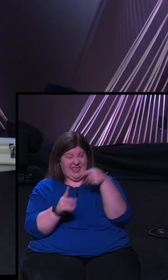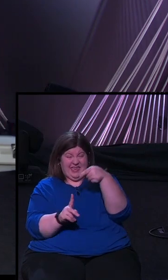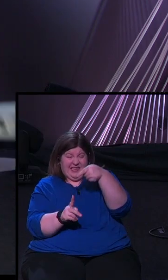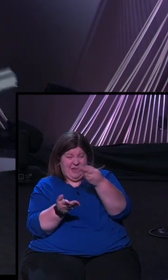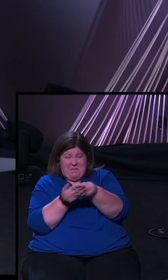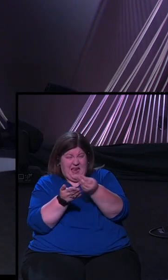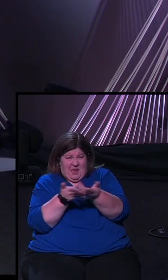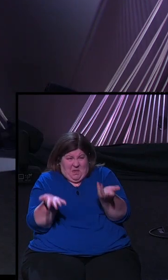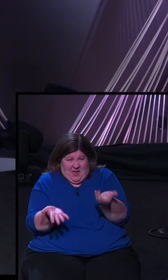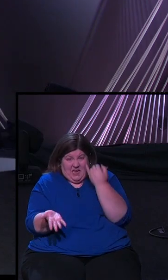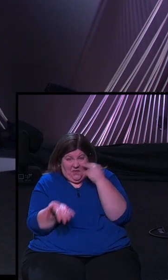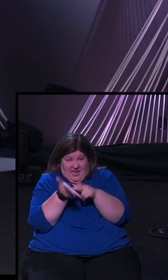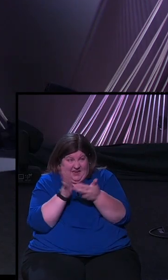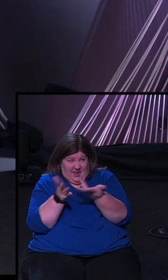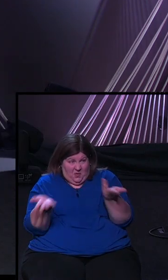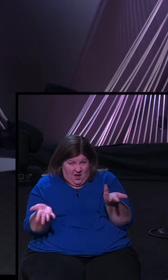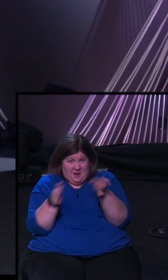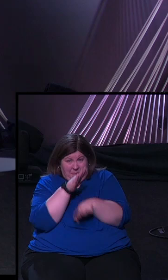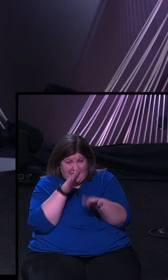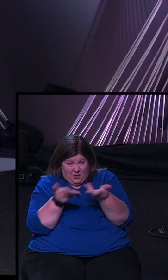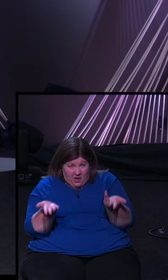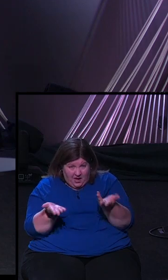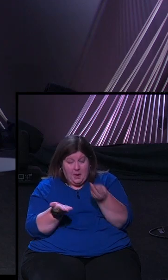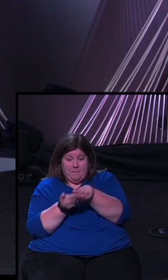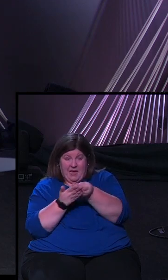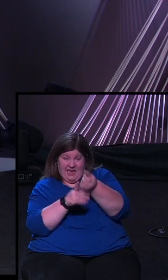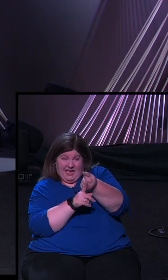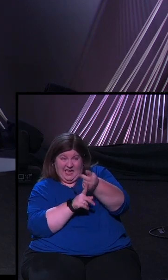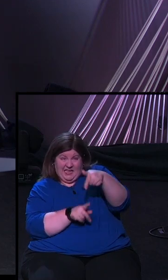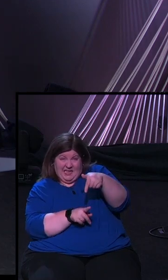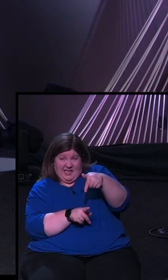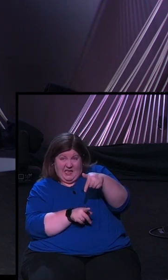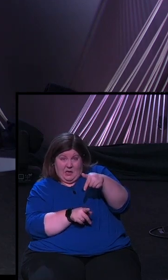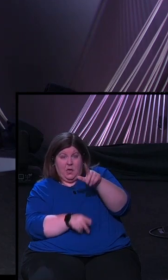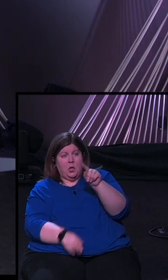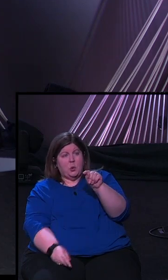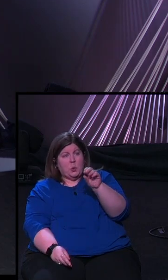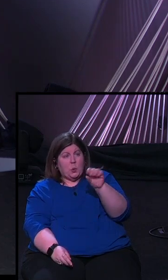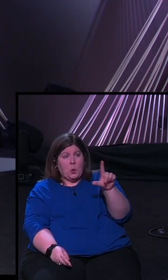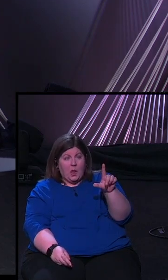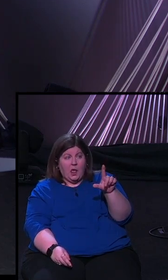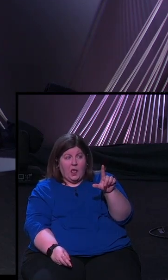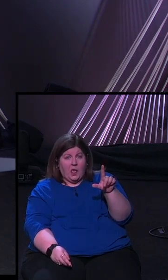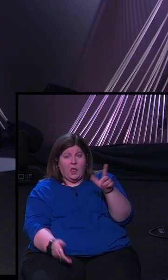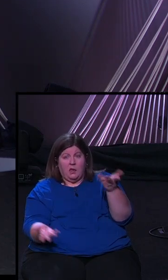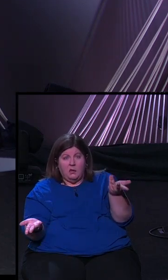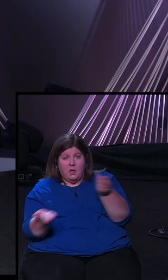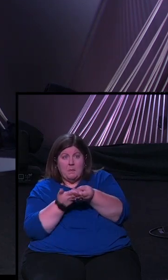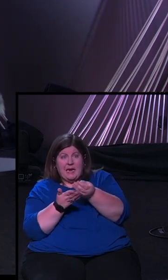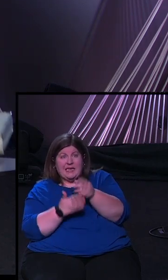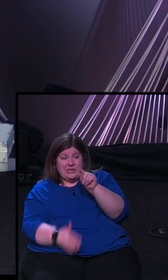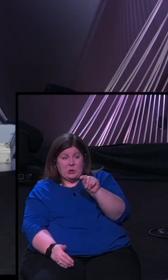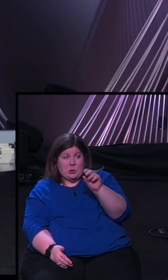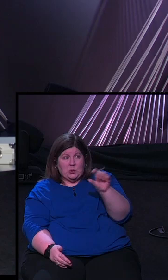is money? If we can define it in its most basic form, money is a tool. Money is a tool. It's